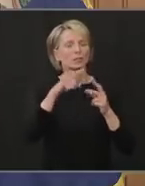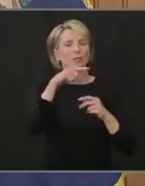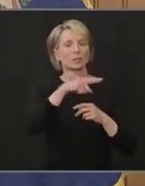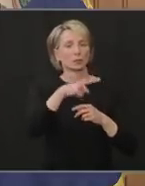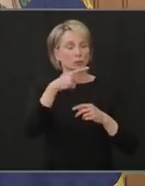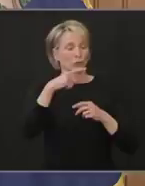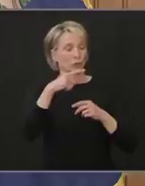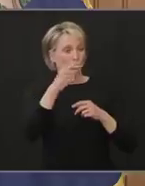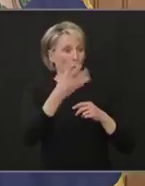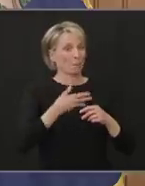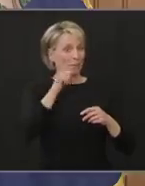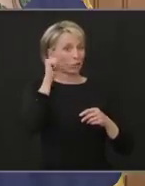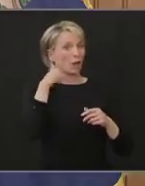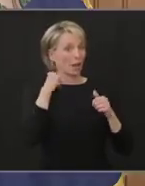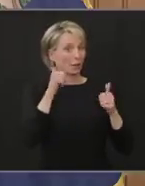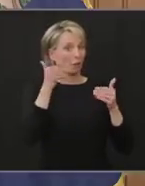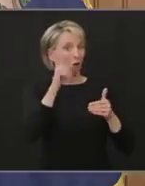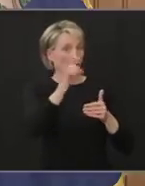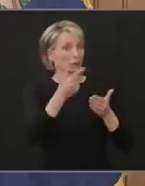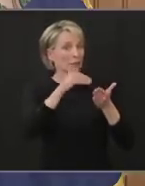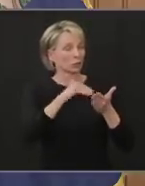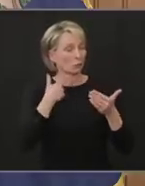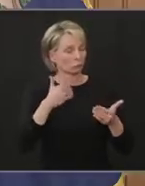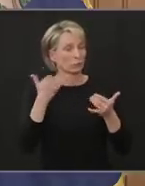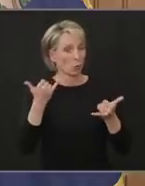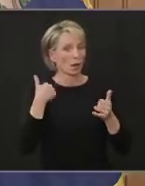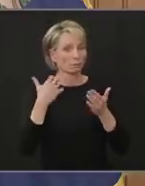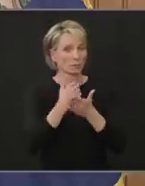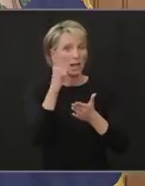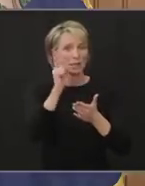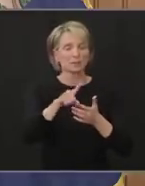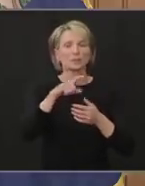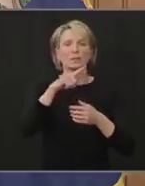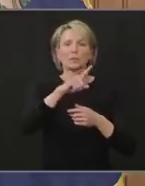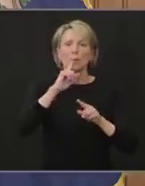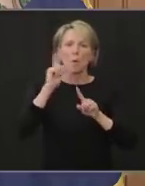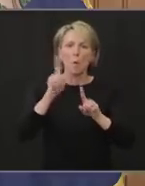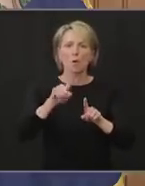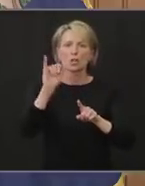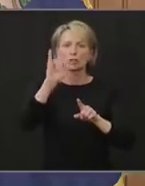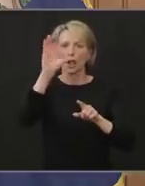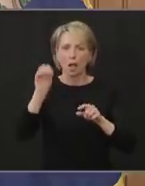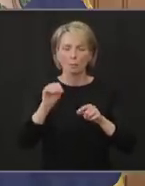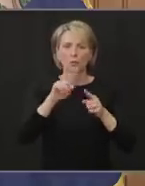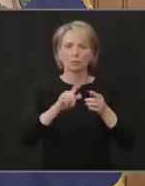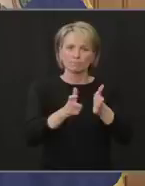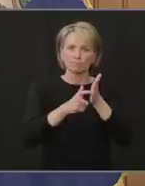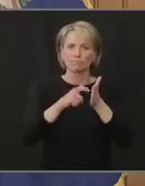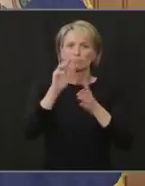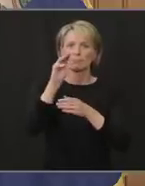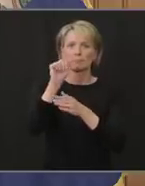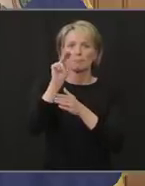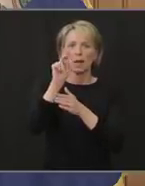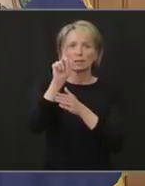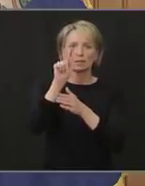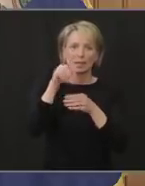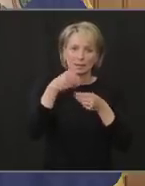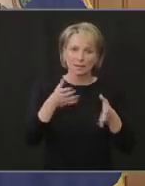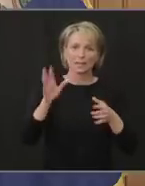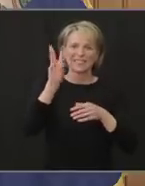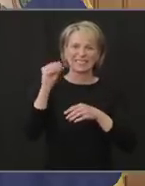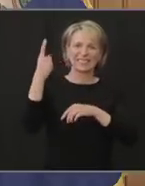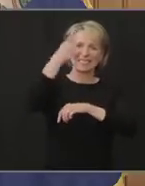keep asking this question, so I'll ask it again about ordering these insurance companies to mandate a 60-day grace period for